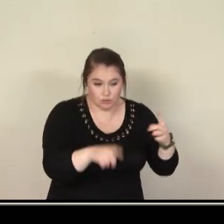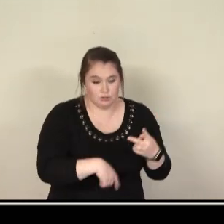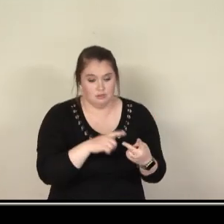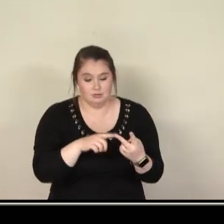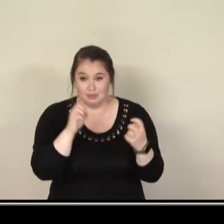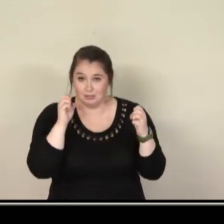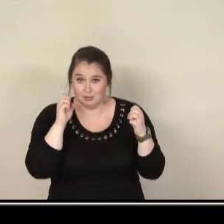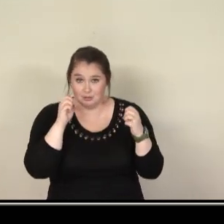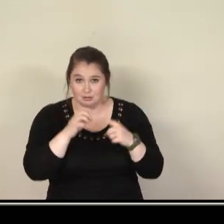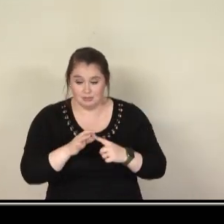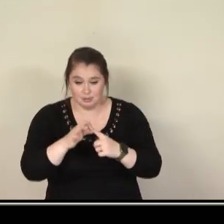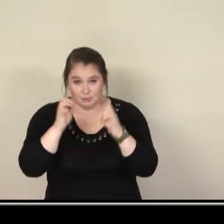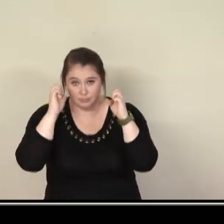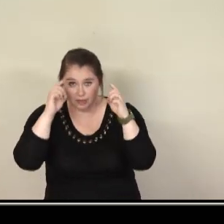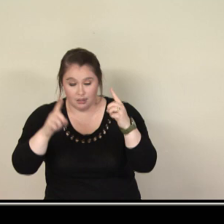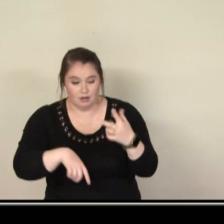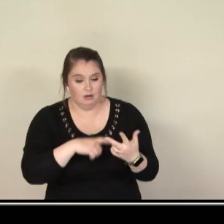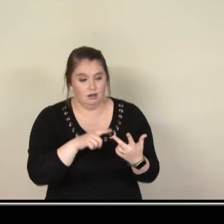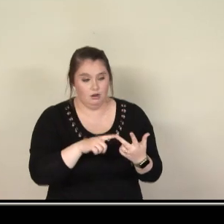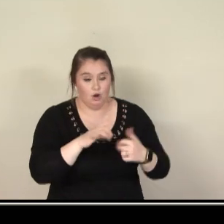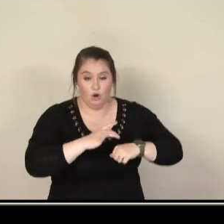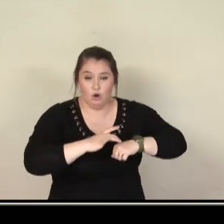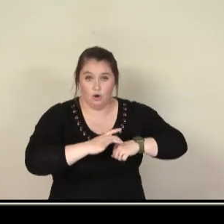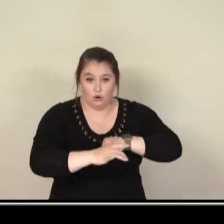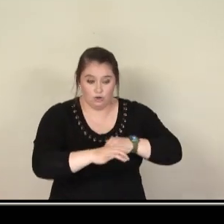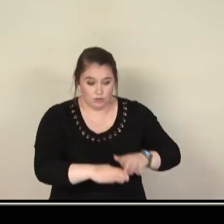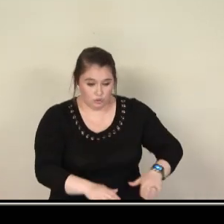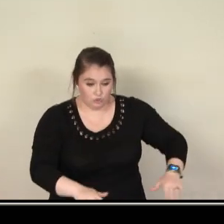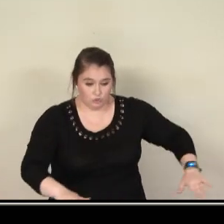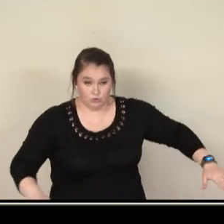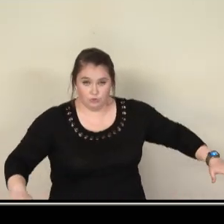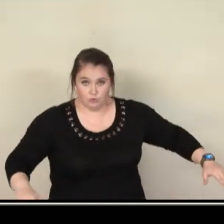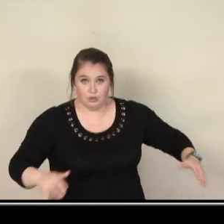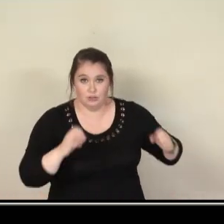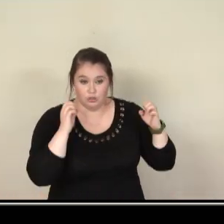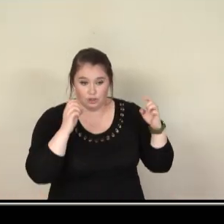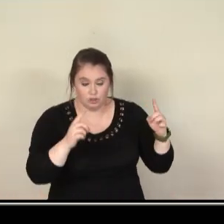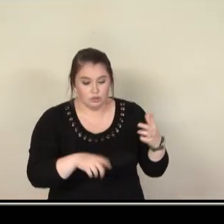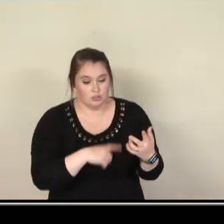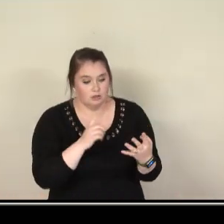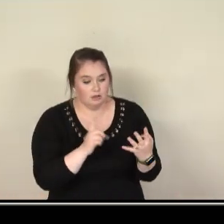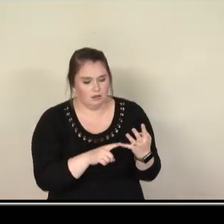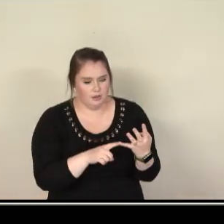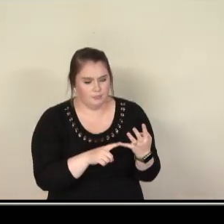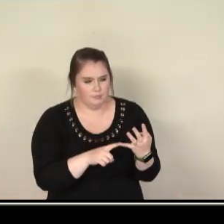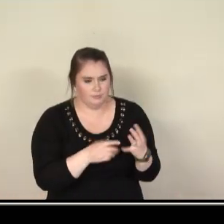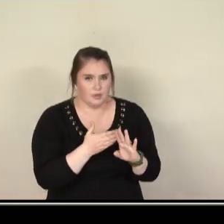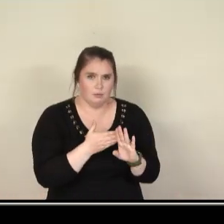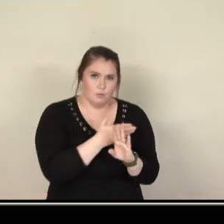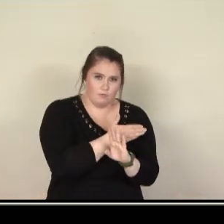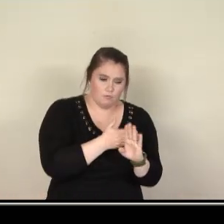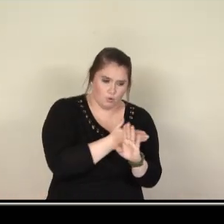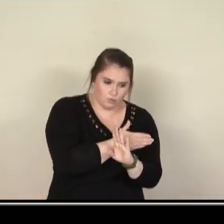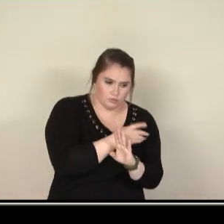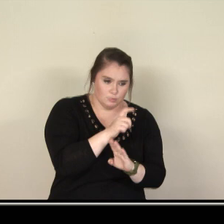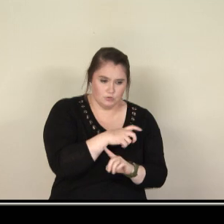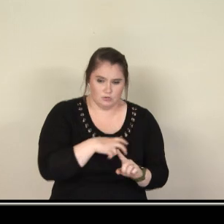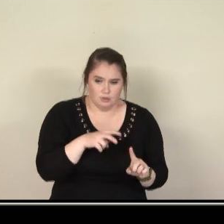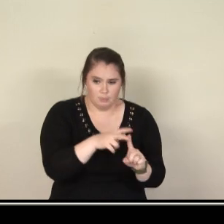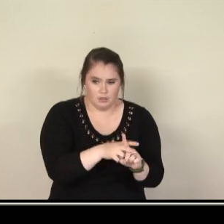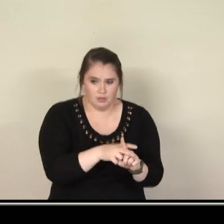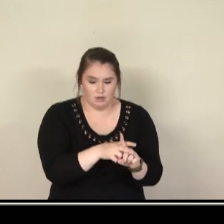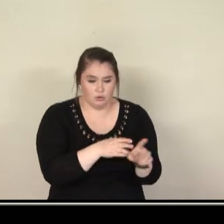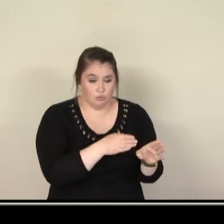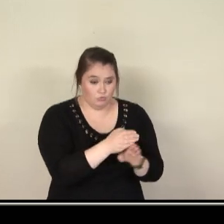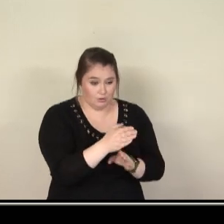special education, our early childhood programs. It was originally going to apply to career